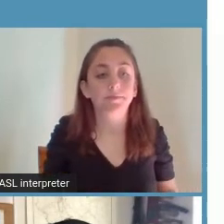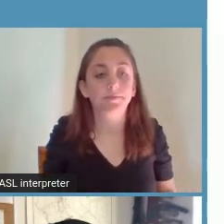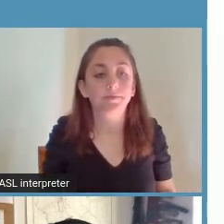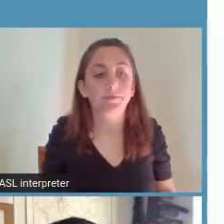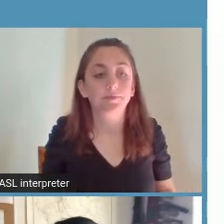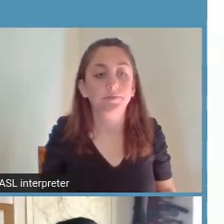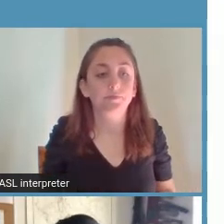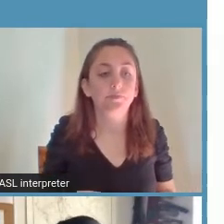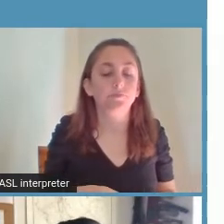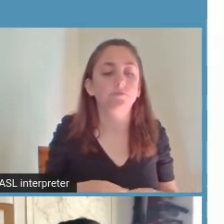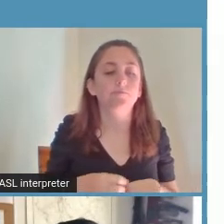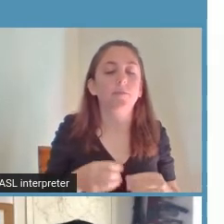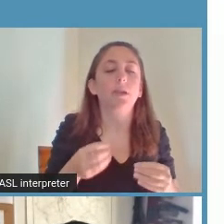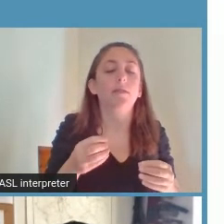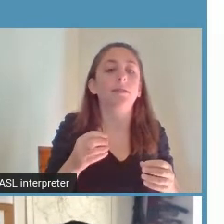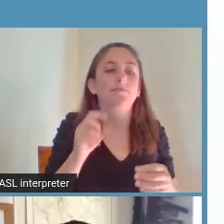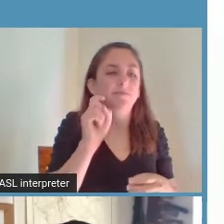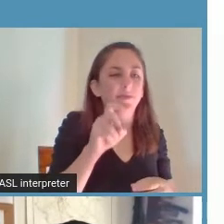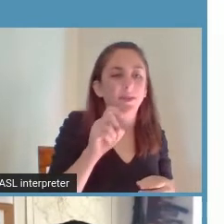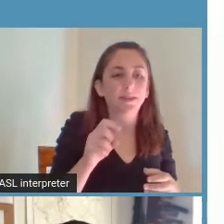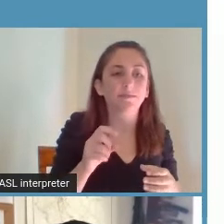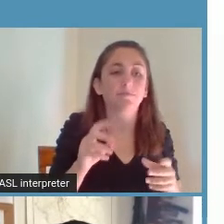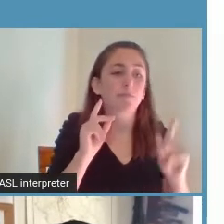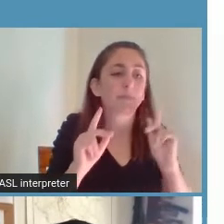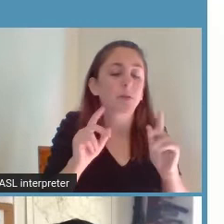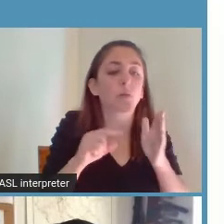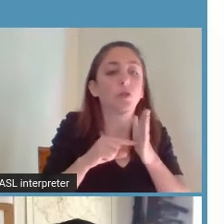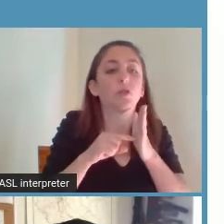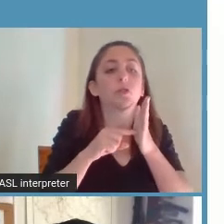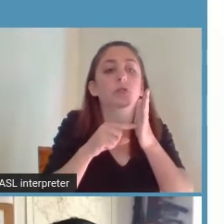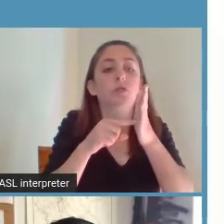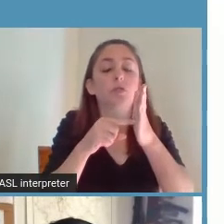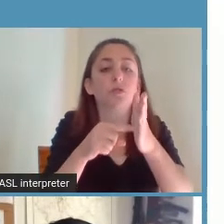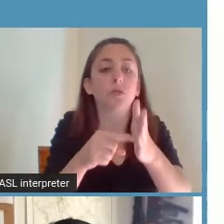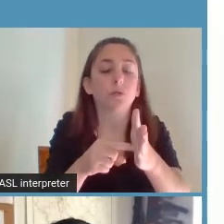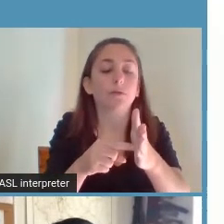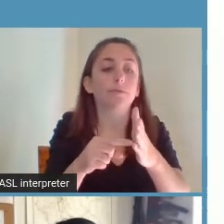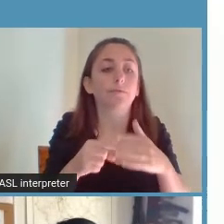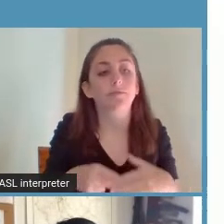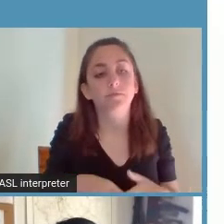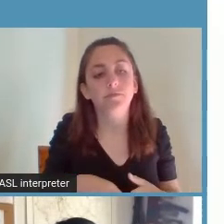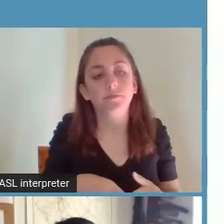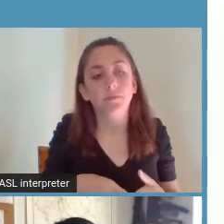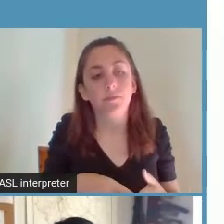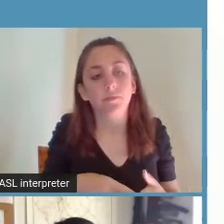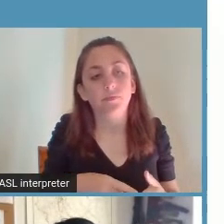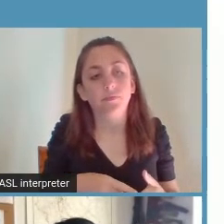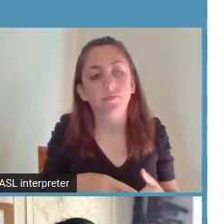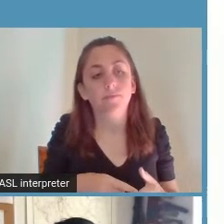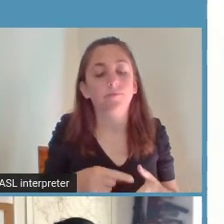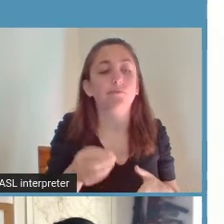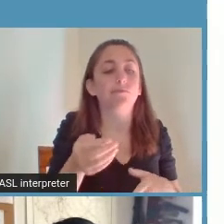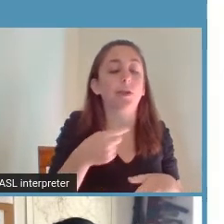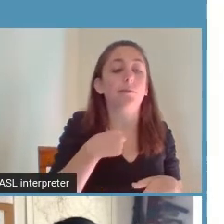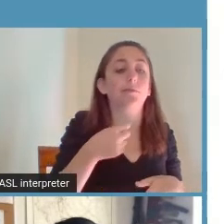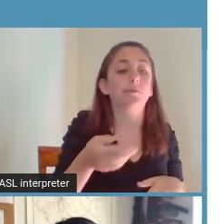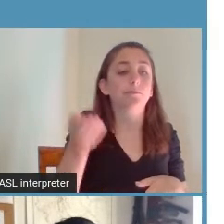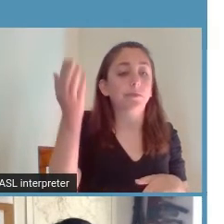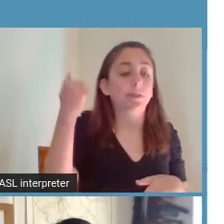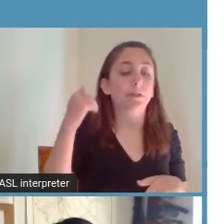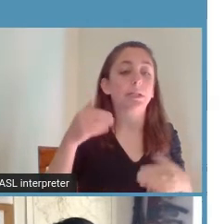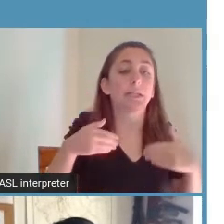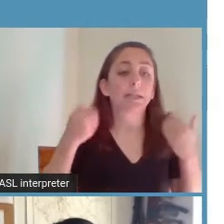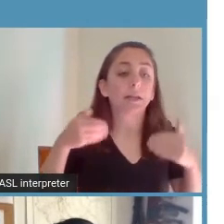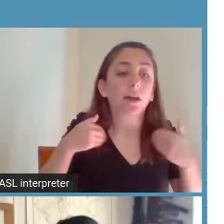I guess, show them that there is a way forward. When, like I'd stated before, when I was a kid, the only really pop